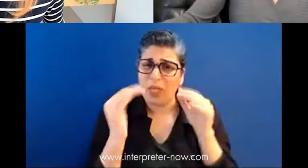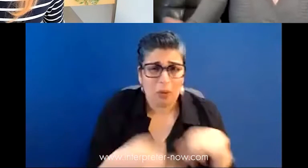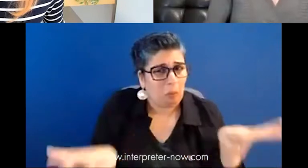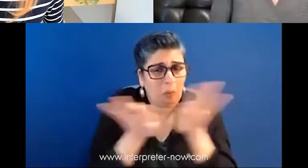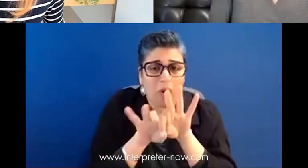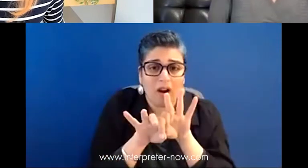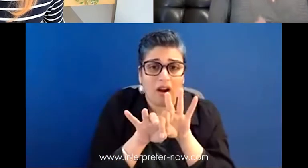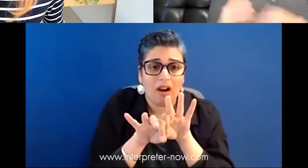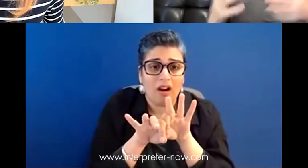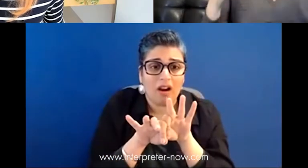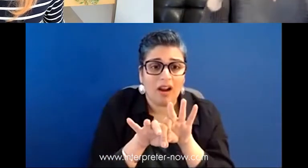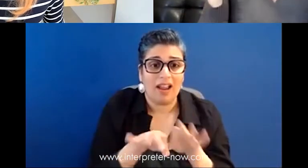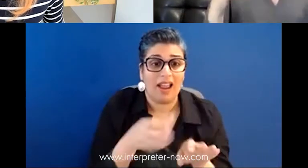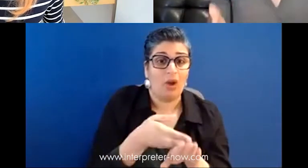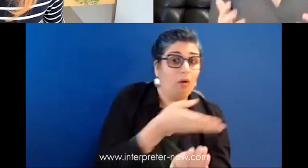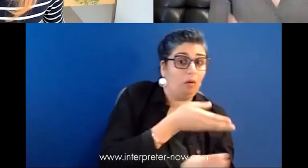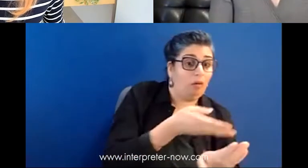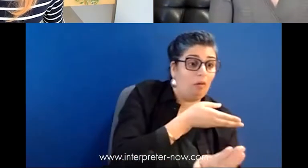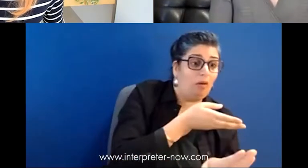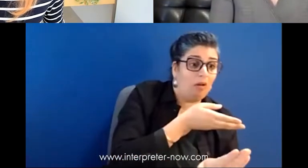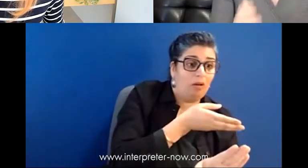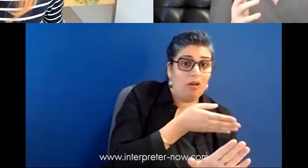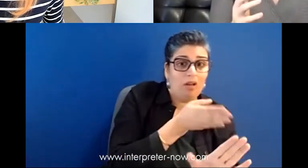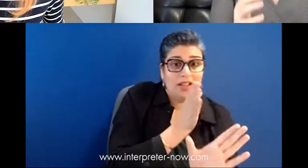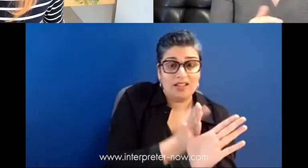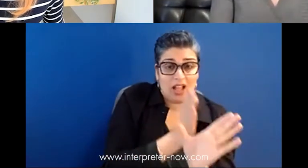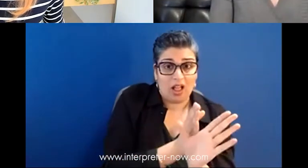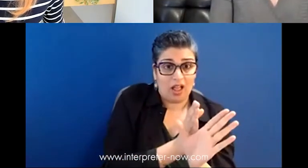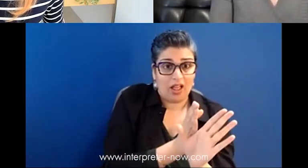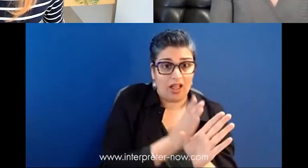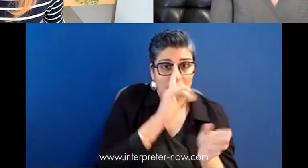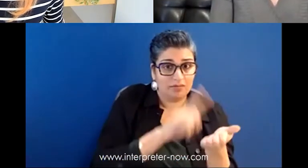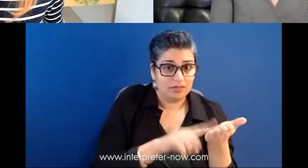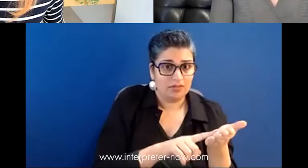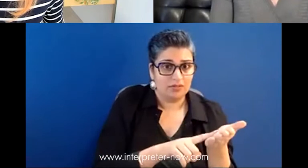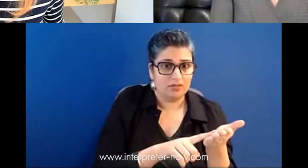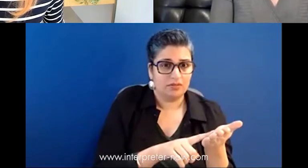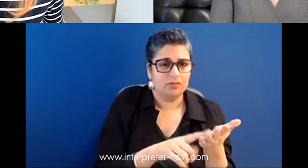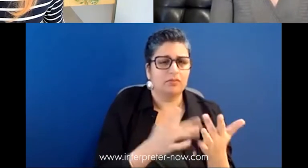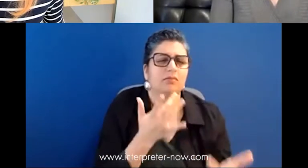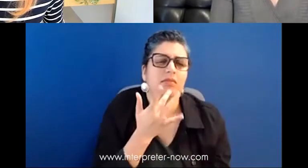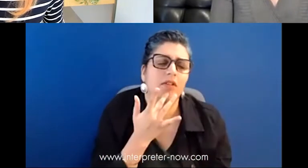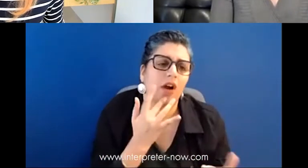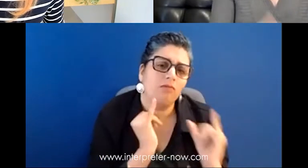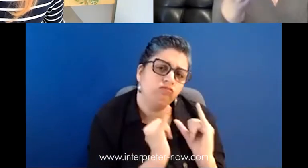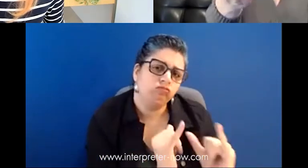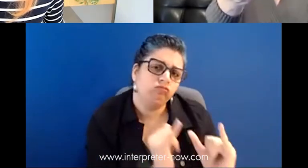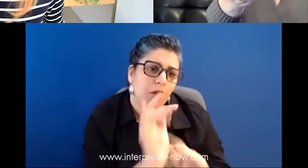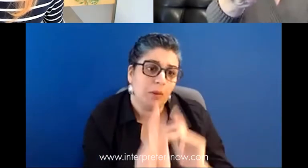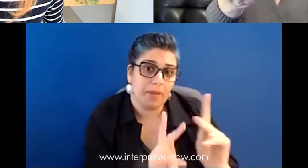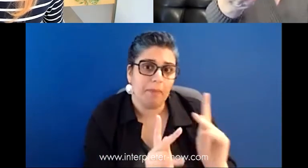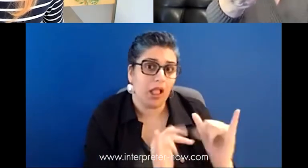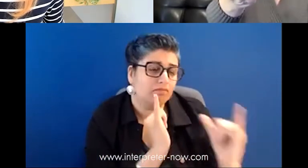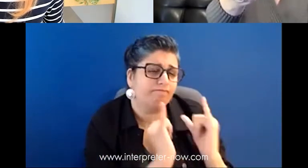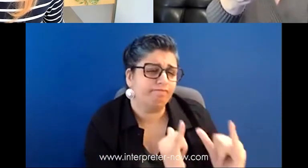in the psychological literature, is we have this huge preference to spend time with people that are like ourselves. But here, I